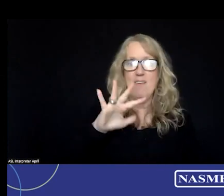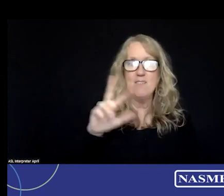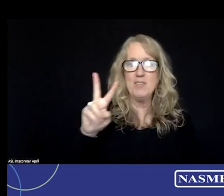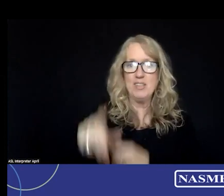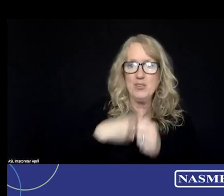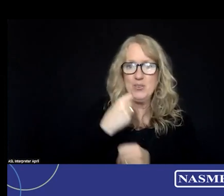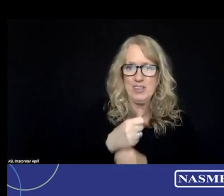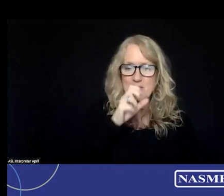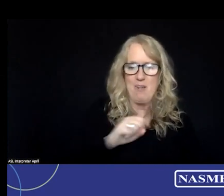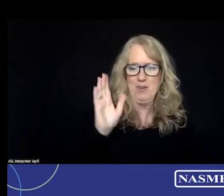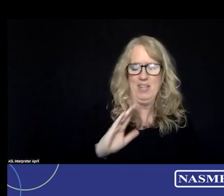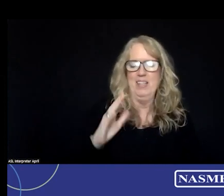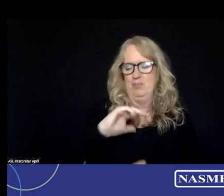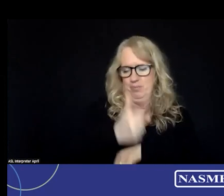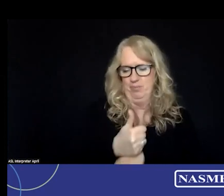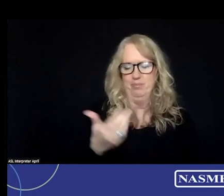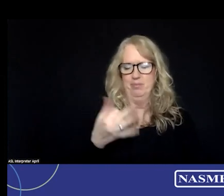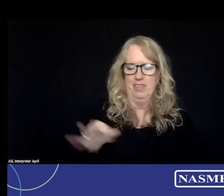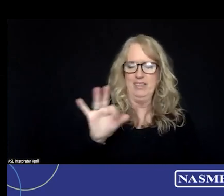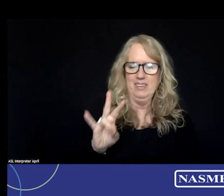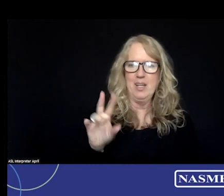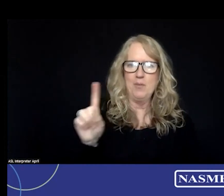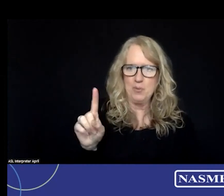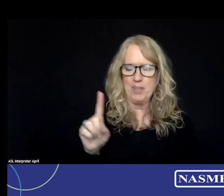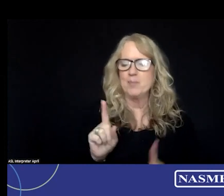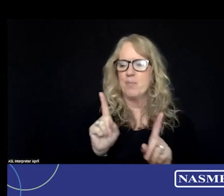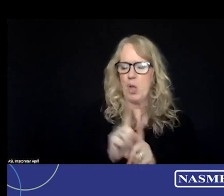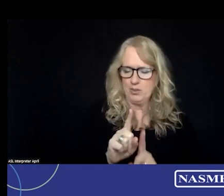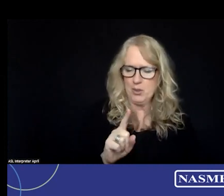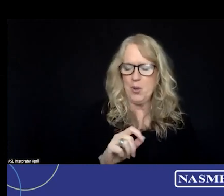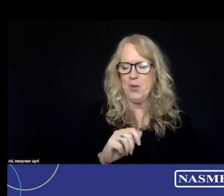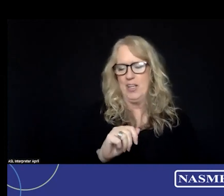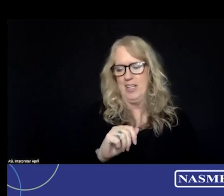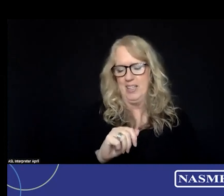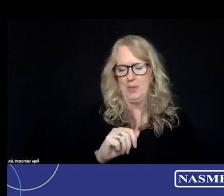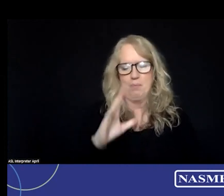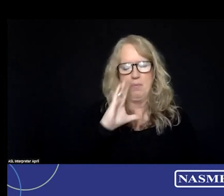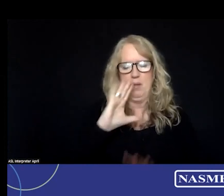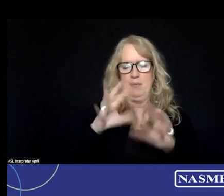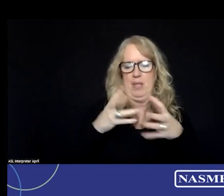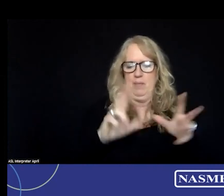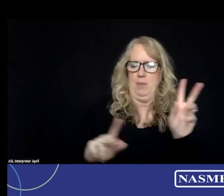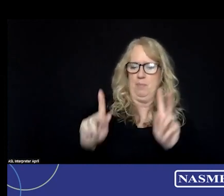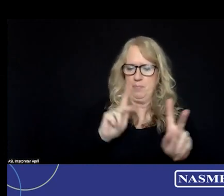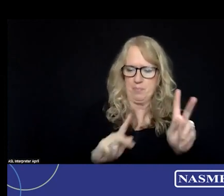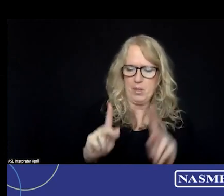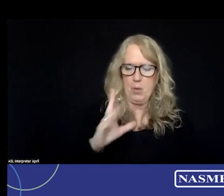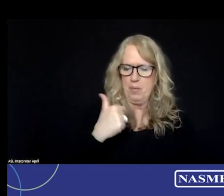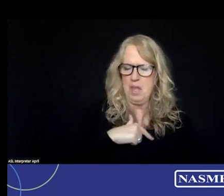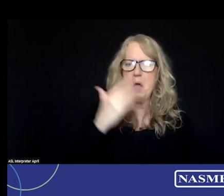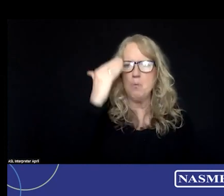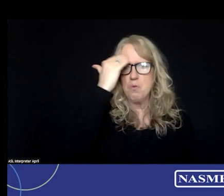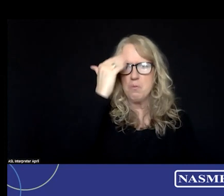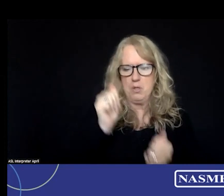we were founded in 1971. And as all centers, you know, we had a population of people that were familiar